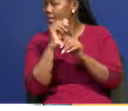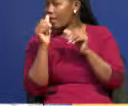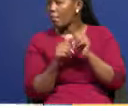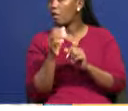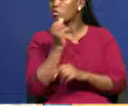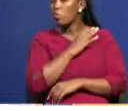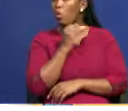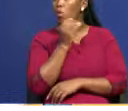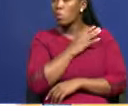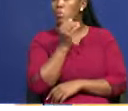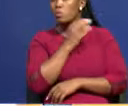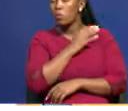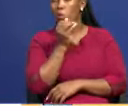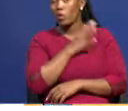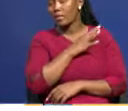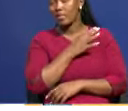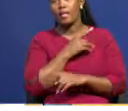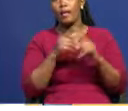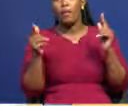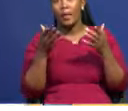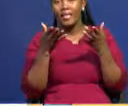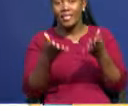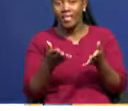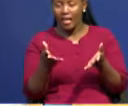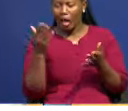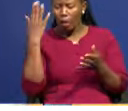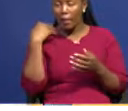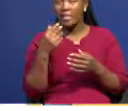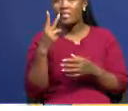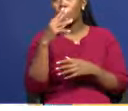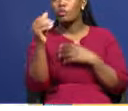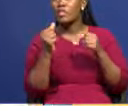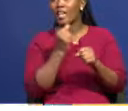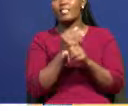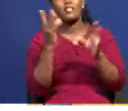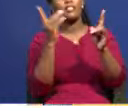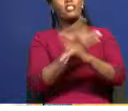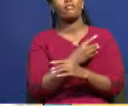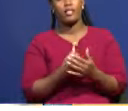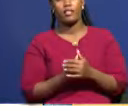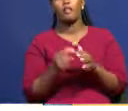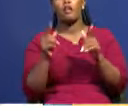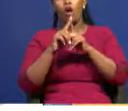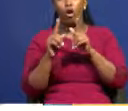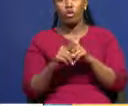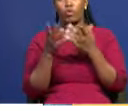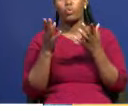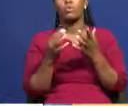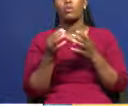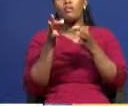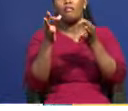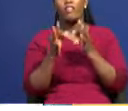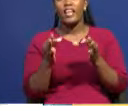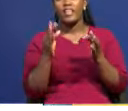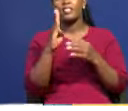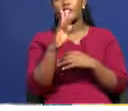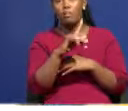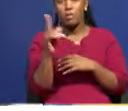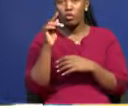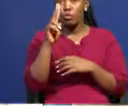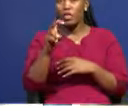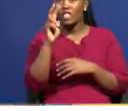that particular act, mm-hmm, as opposed to the way it has been for the last 2 years. Mm-hmm. So I'm sure even the Finance Bill 2025, we will see